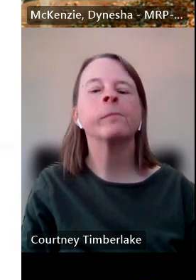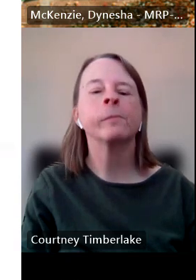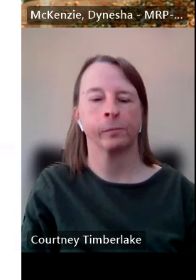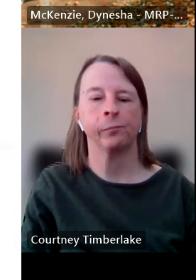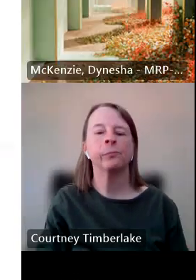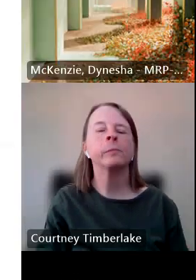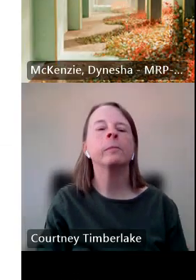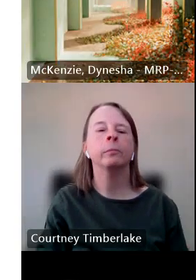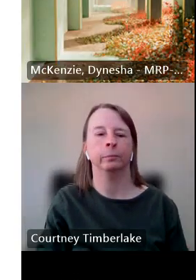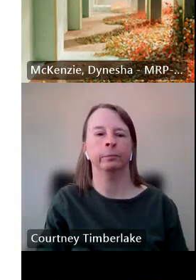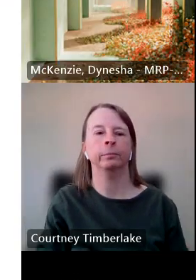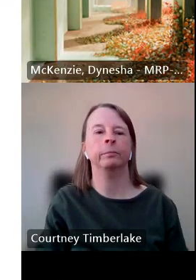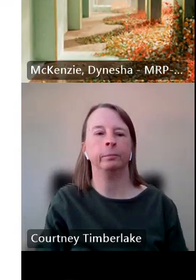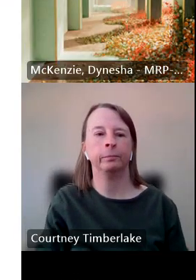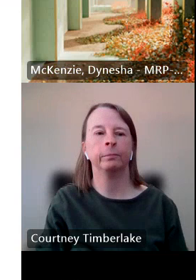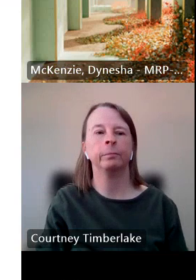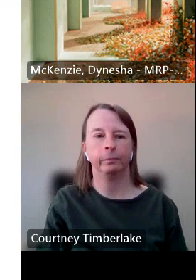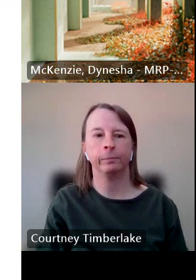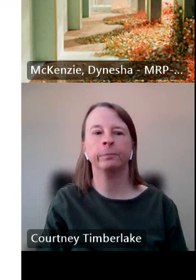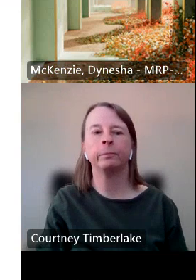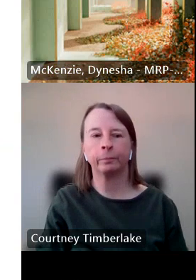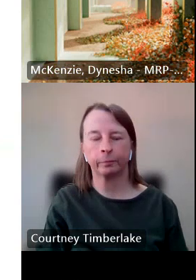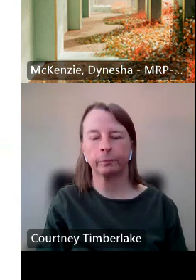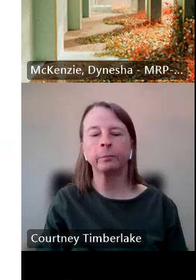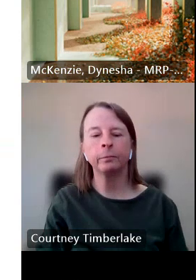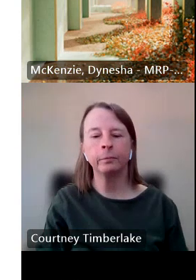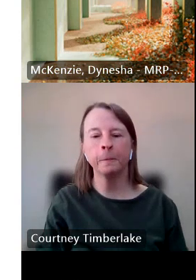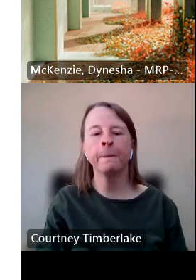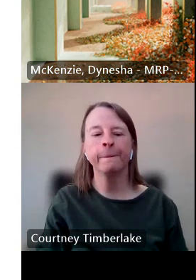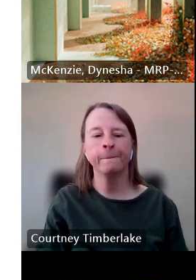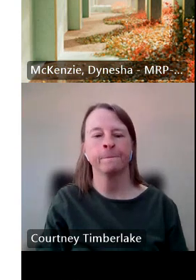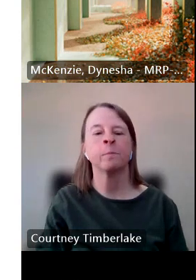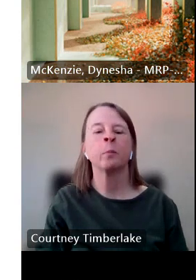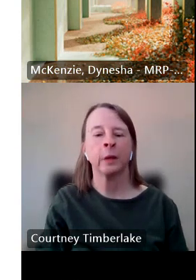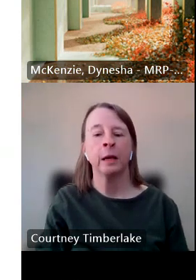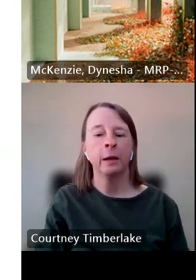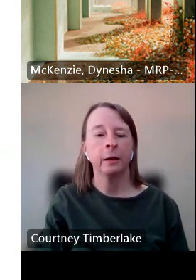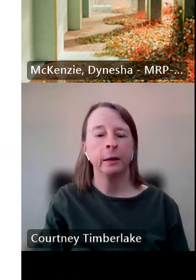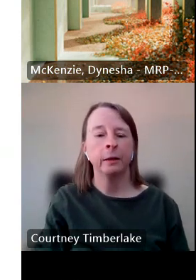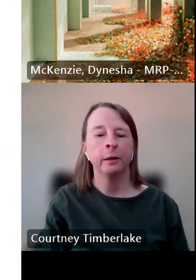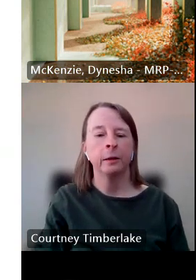we know that that's hard. It is also important.